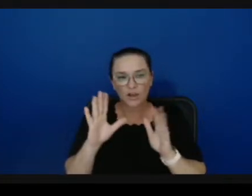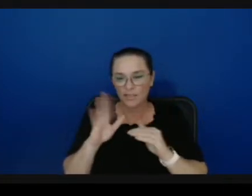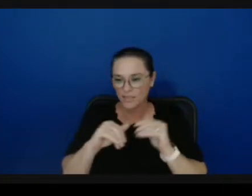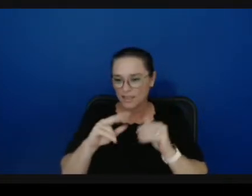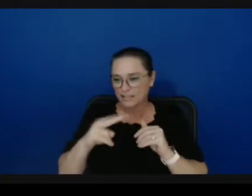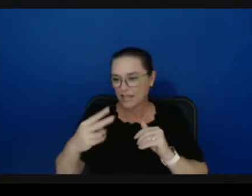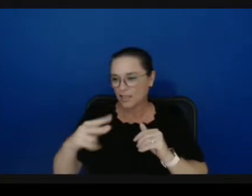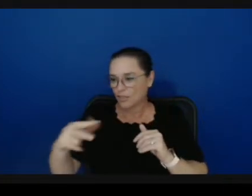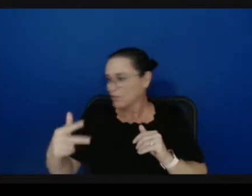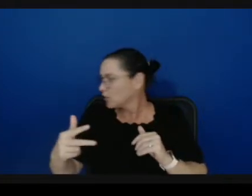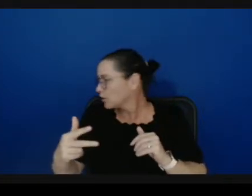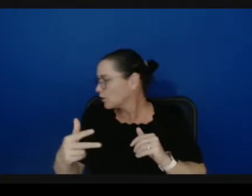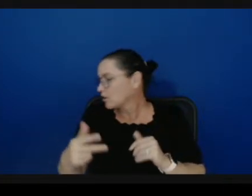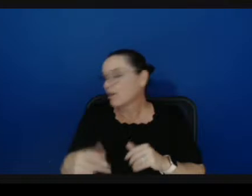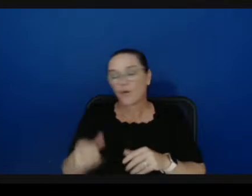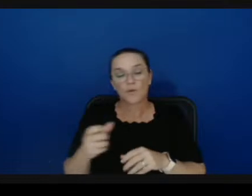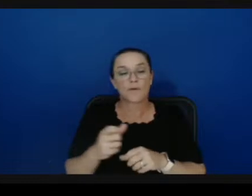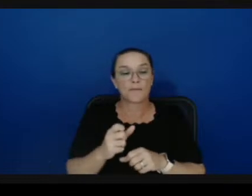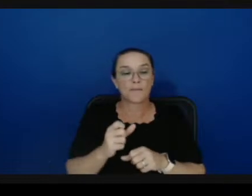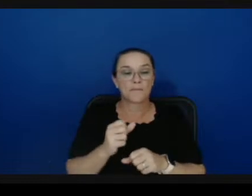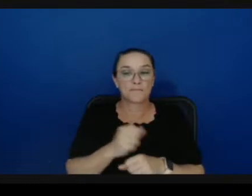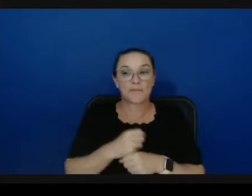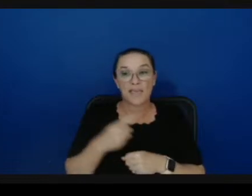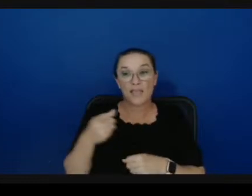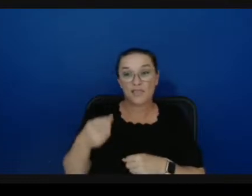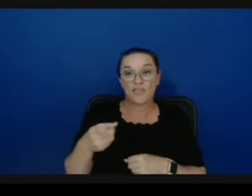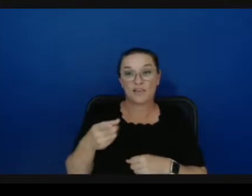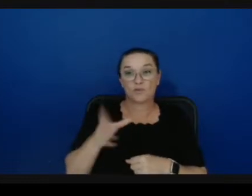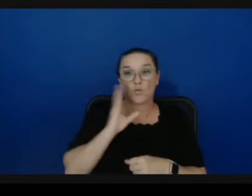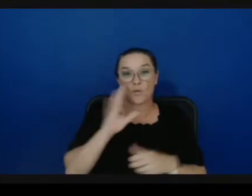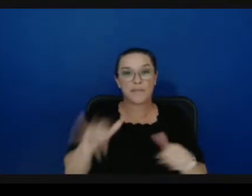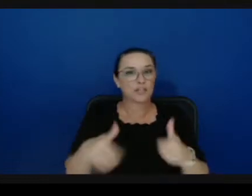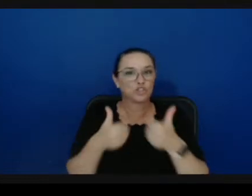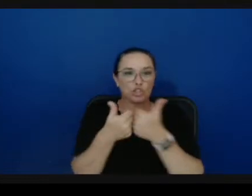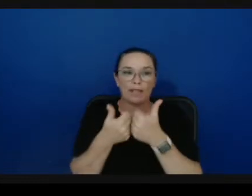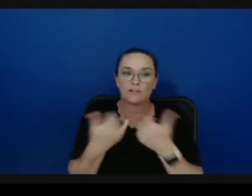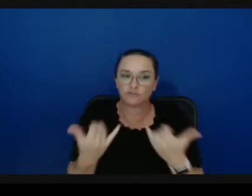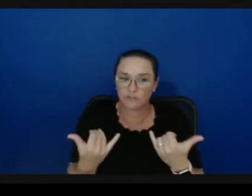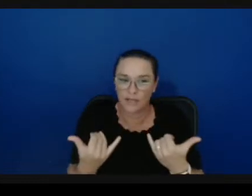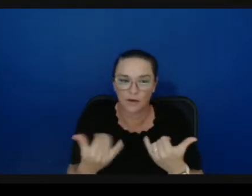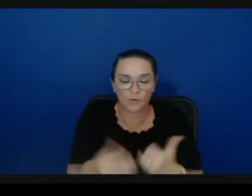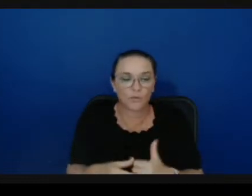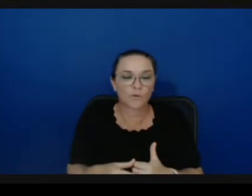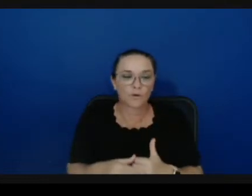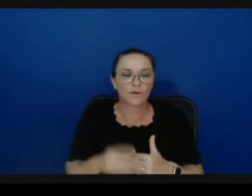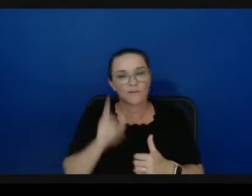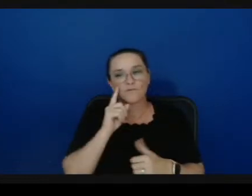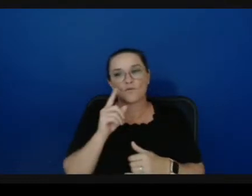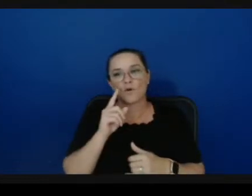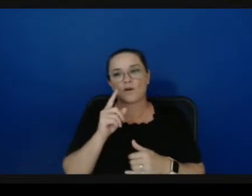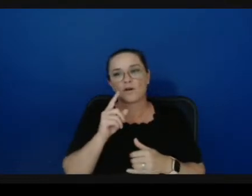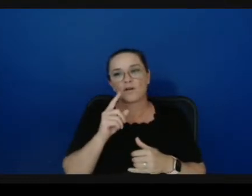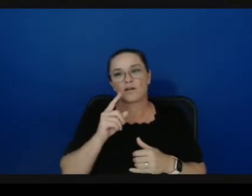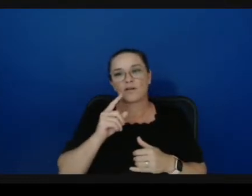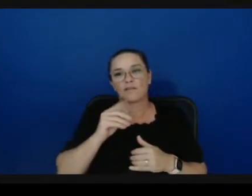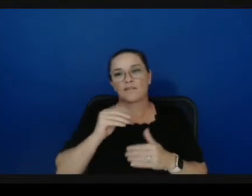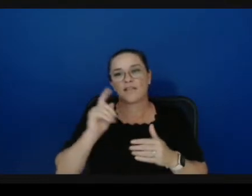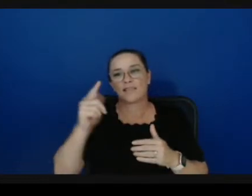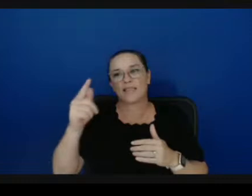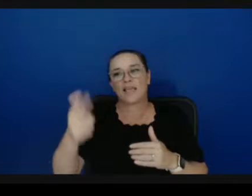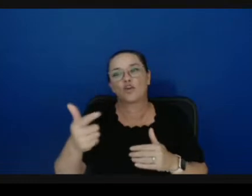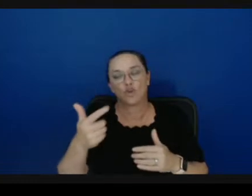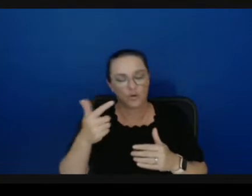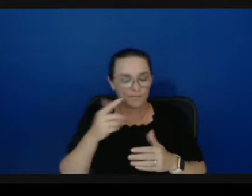where recreating this Drones On series would be a real challenge now, especially in those later months. So I'm Right. glad we have